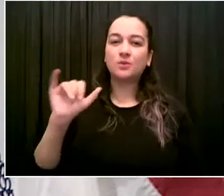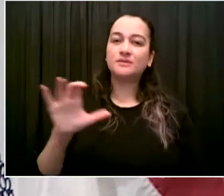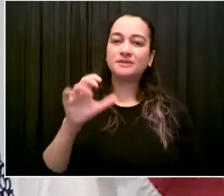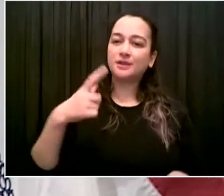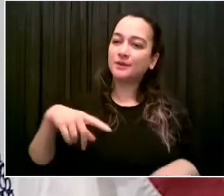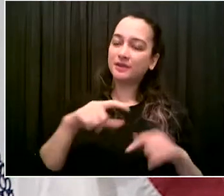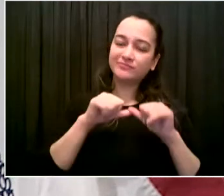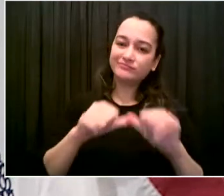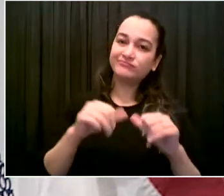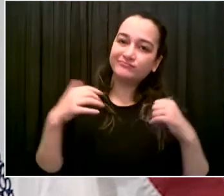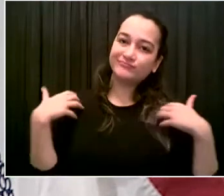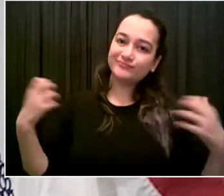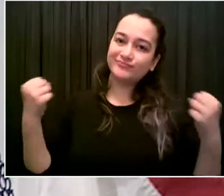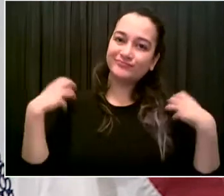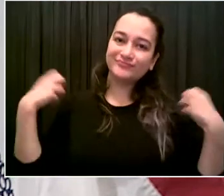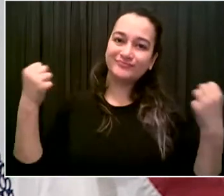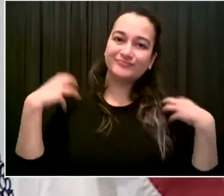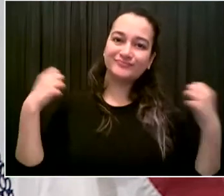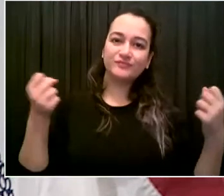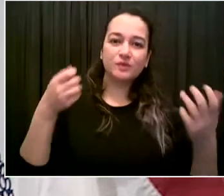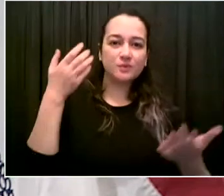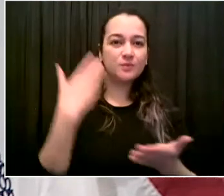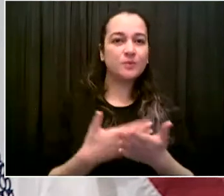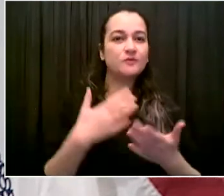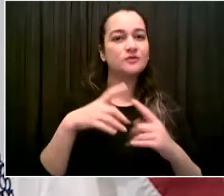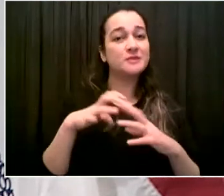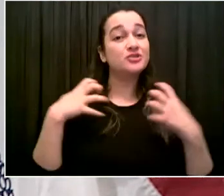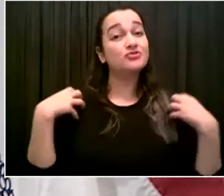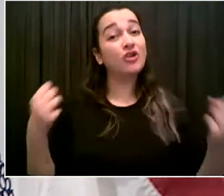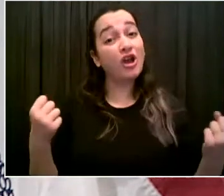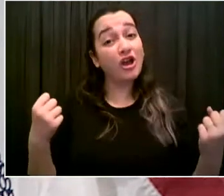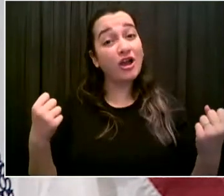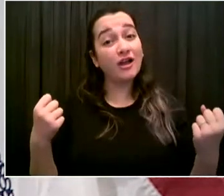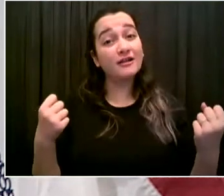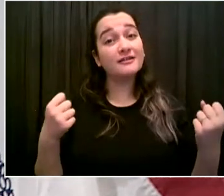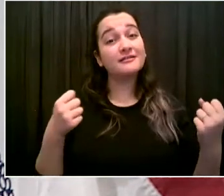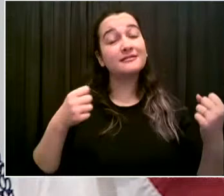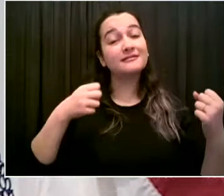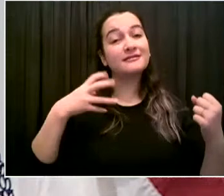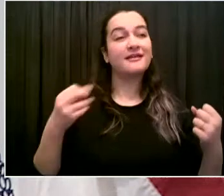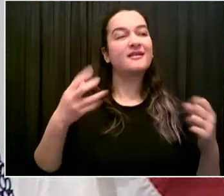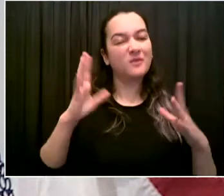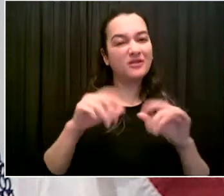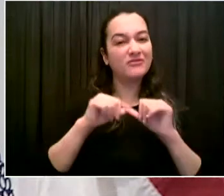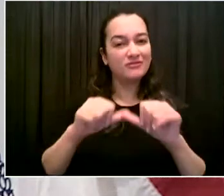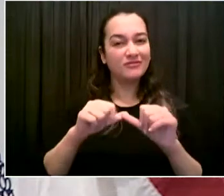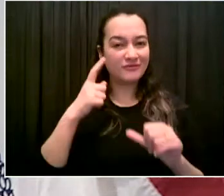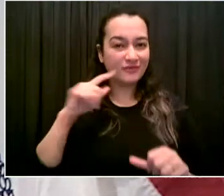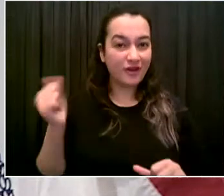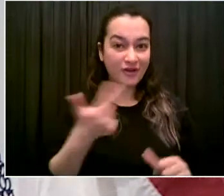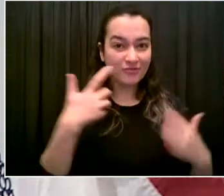York City down. The best and the most energetic and creative people from all over the world